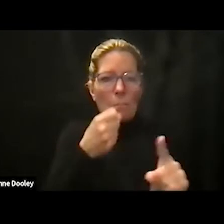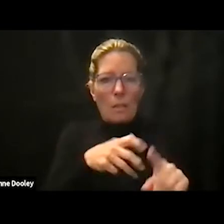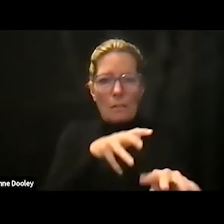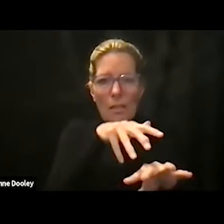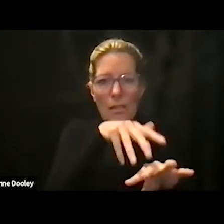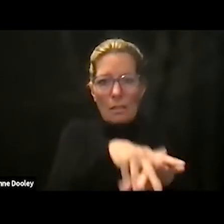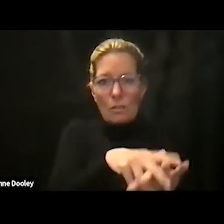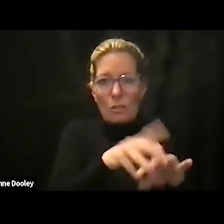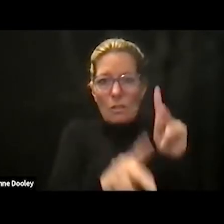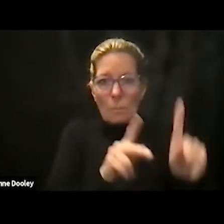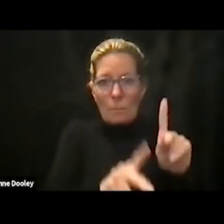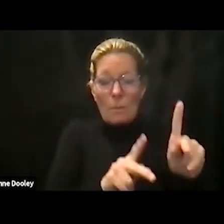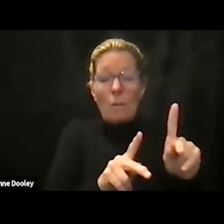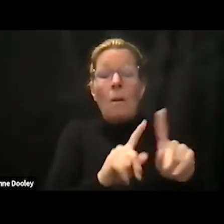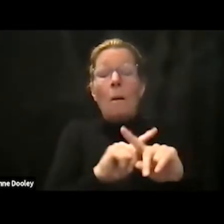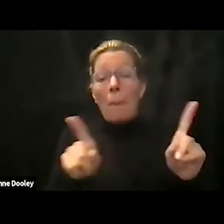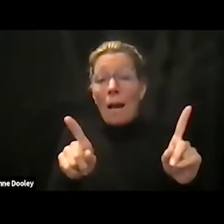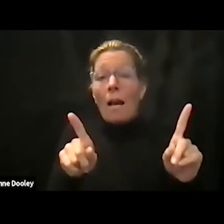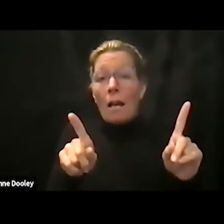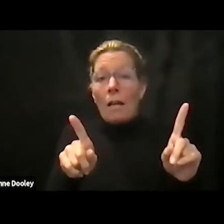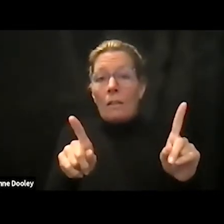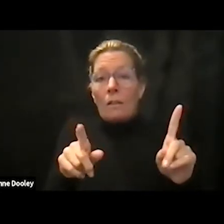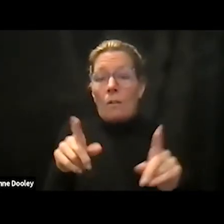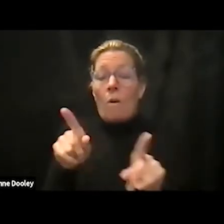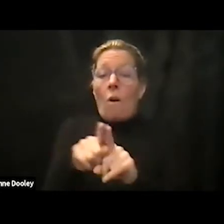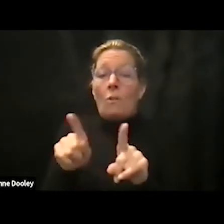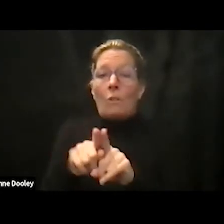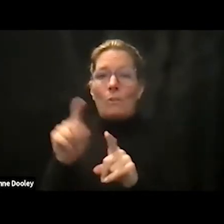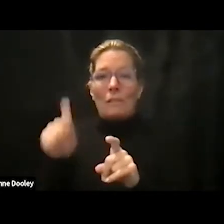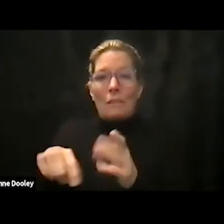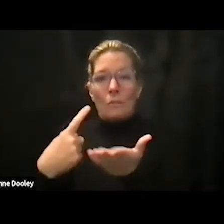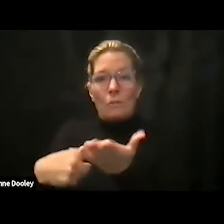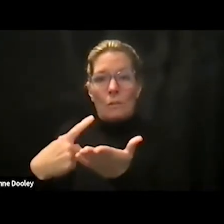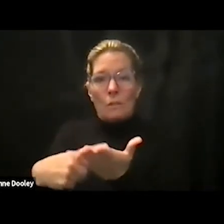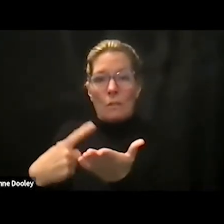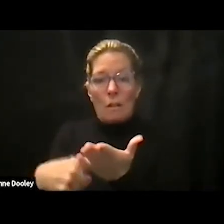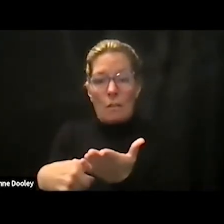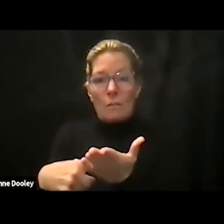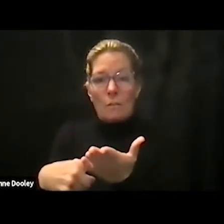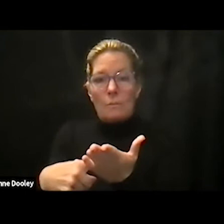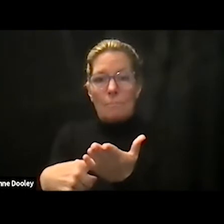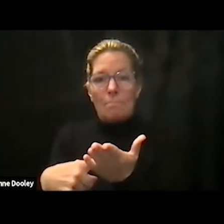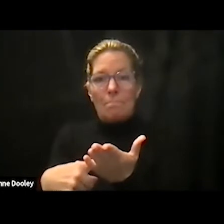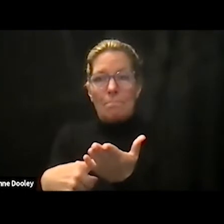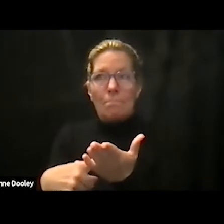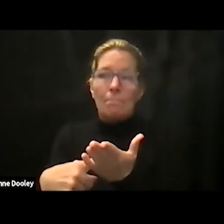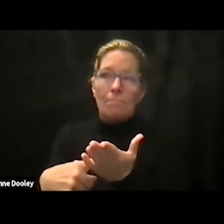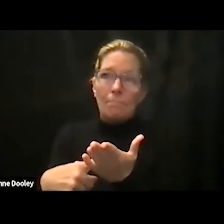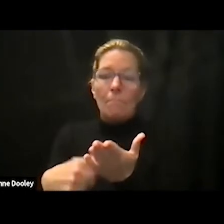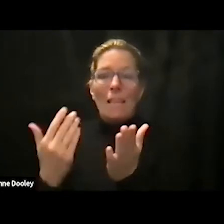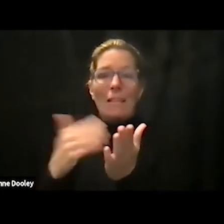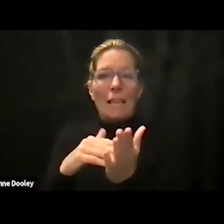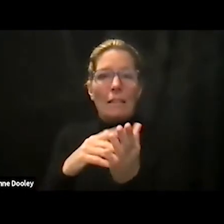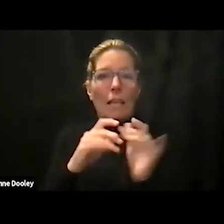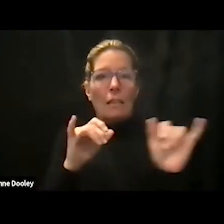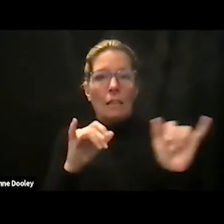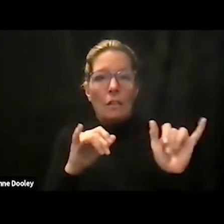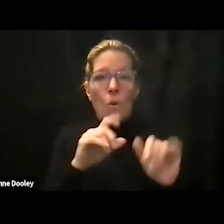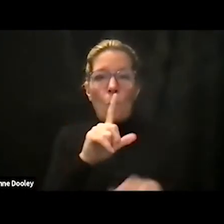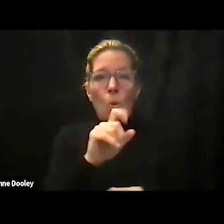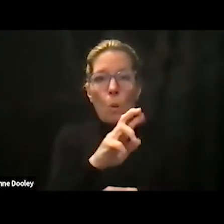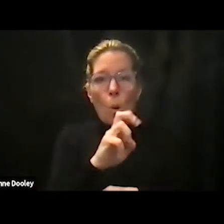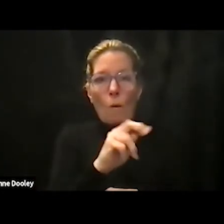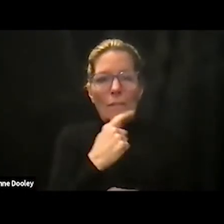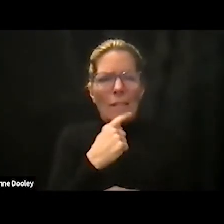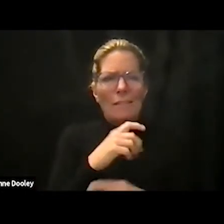But I think what we need to talk about too is understanding also, again, like Loren had mentioned, like how we got